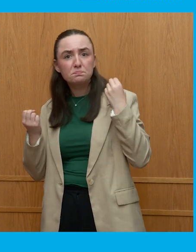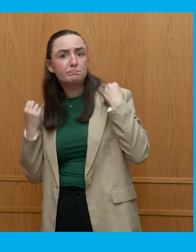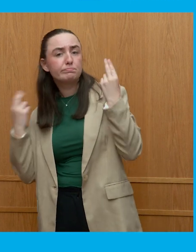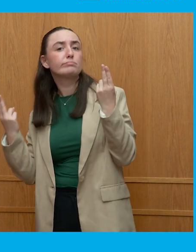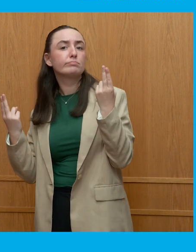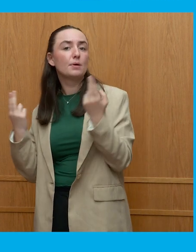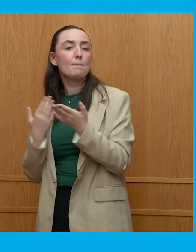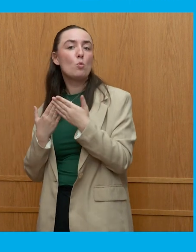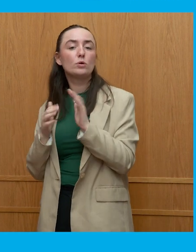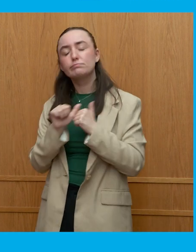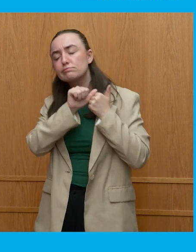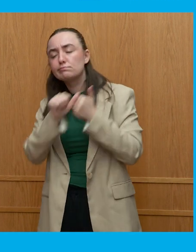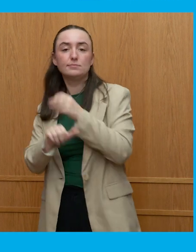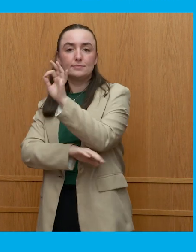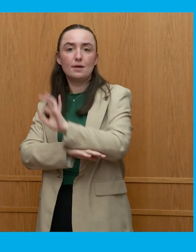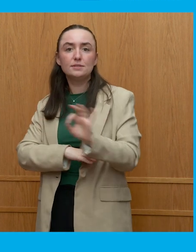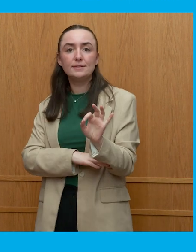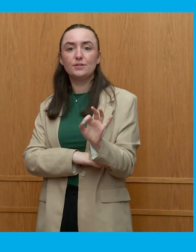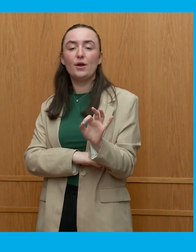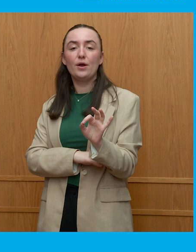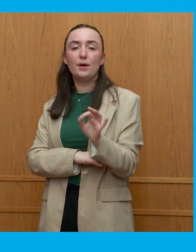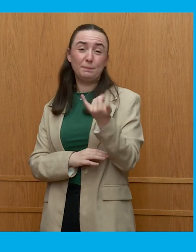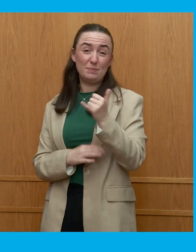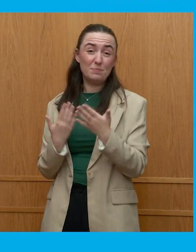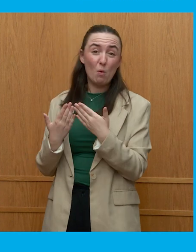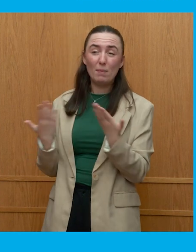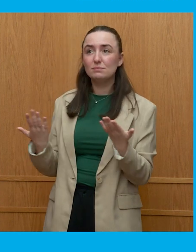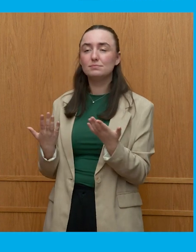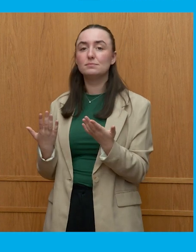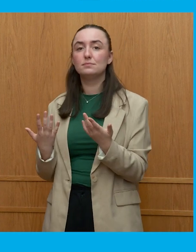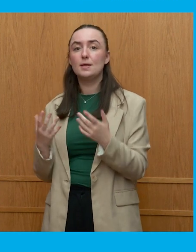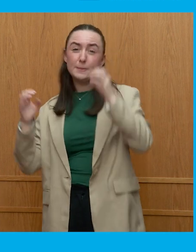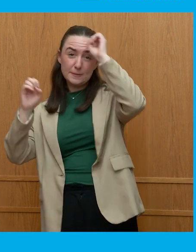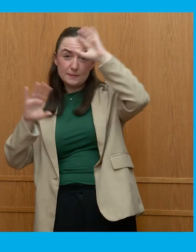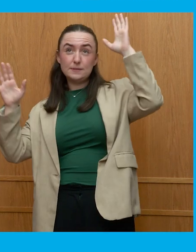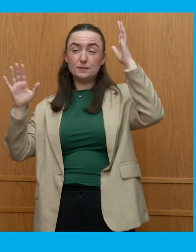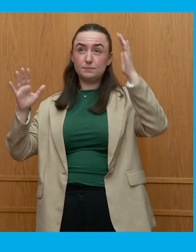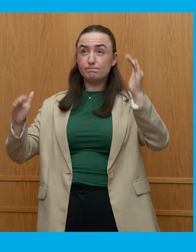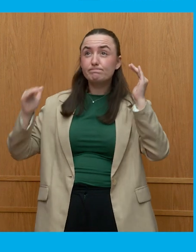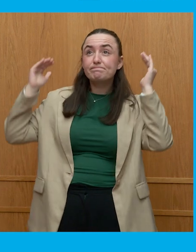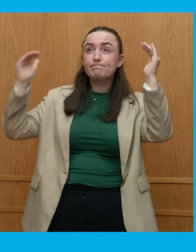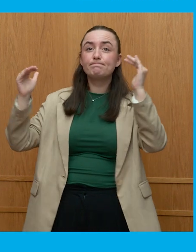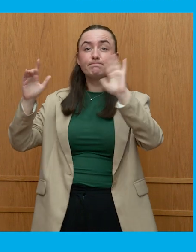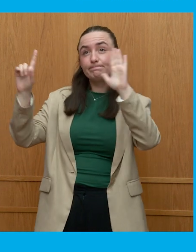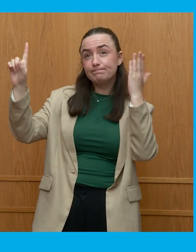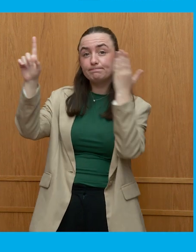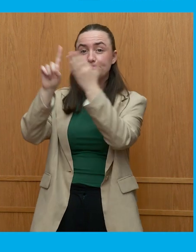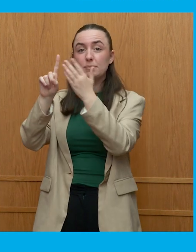in supporting architecture and bigger ideas that we could bring to